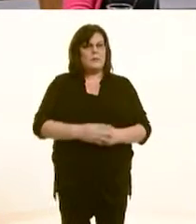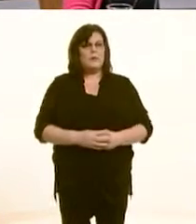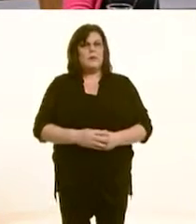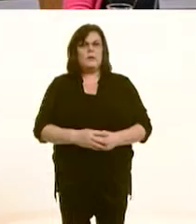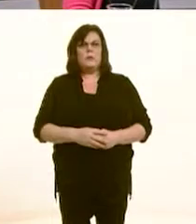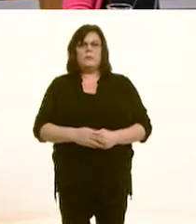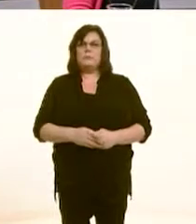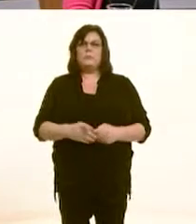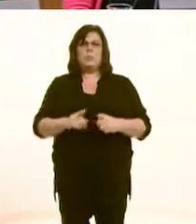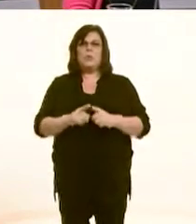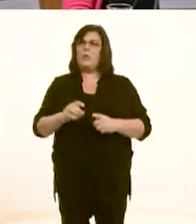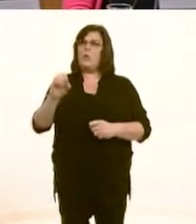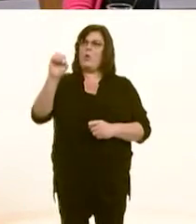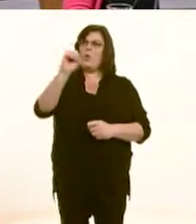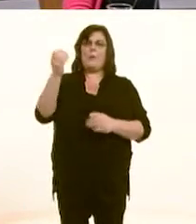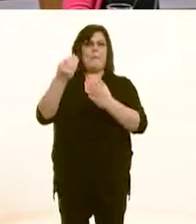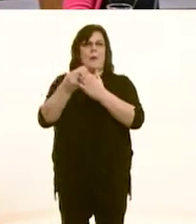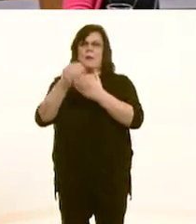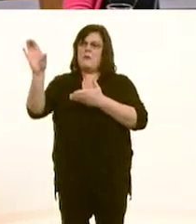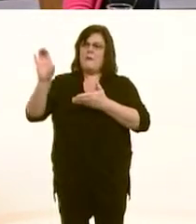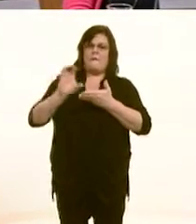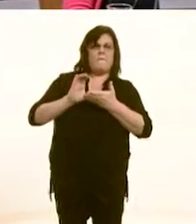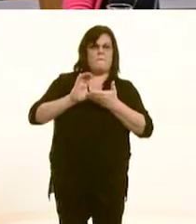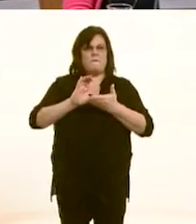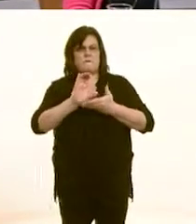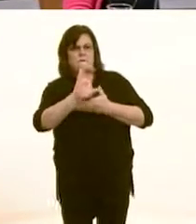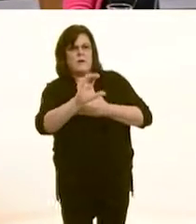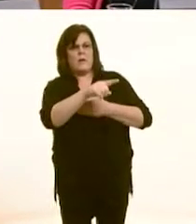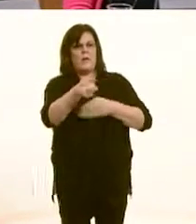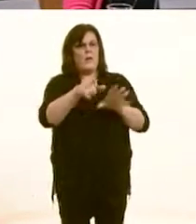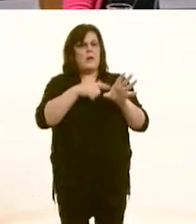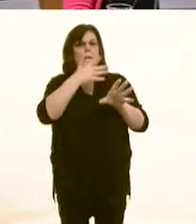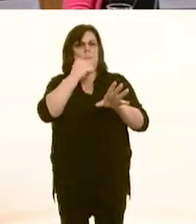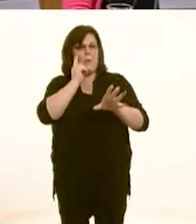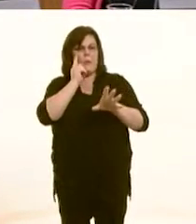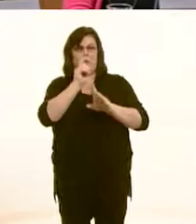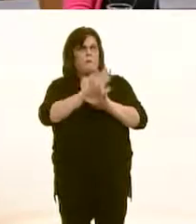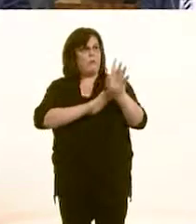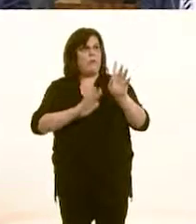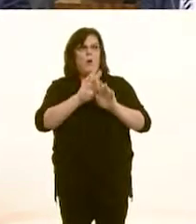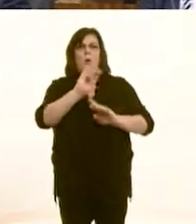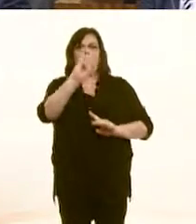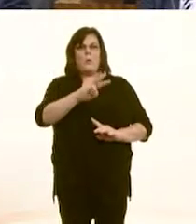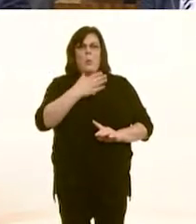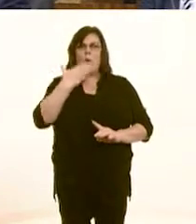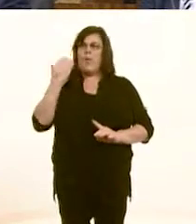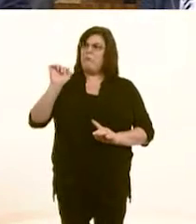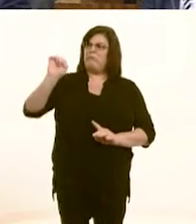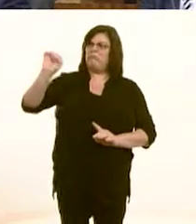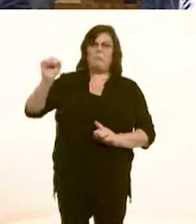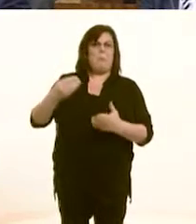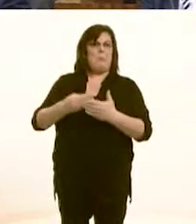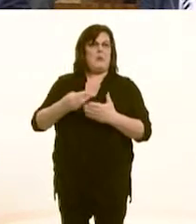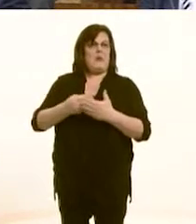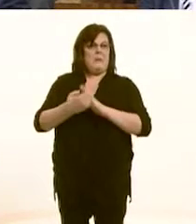the opportunities for young people of the length and breadth of this nation. Without that money, it's right to say, that